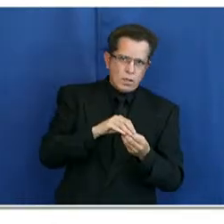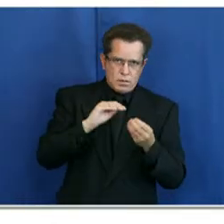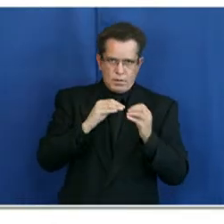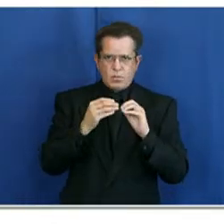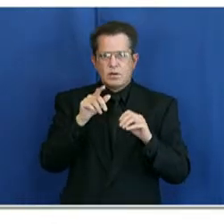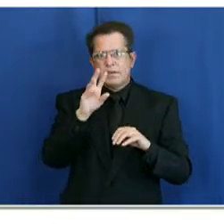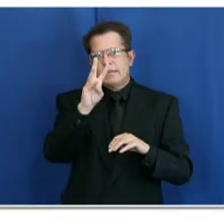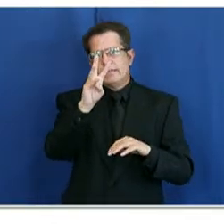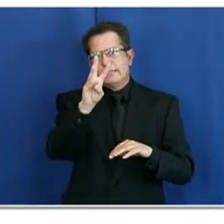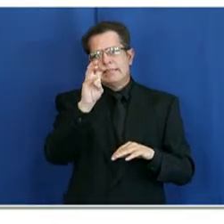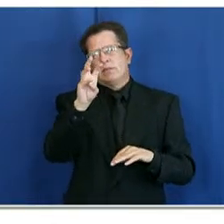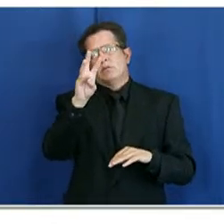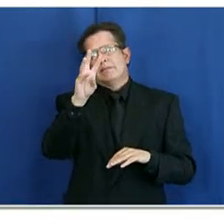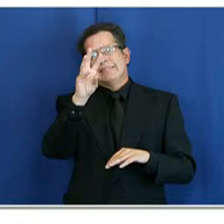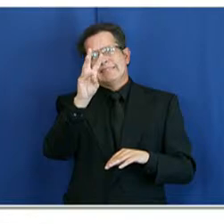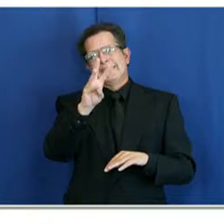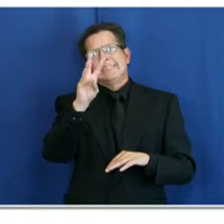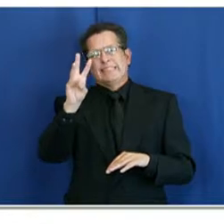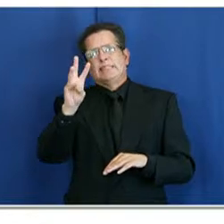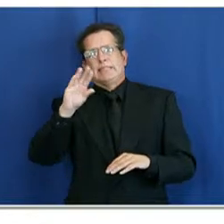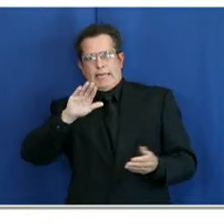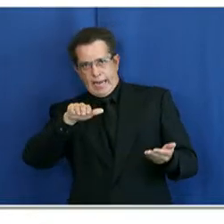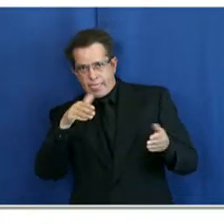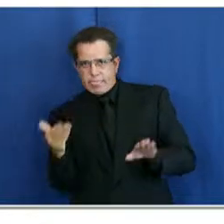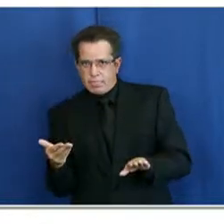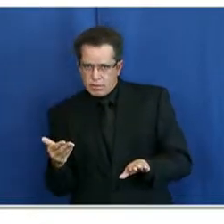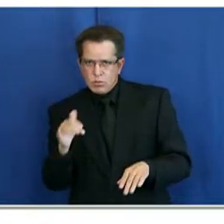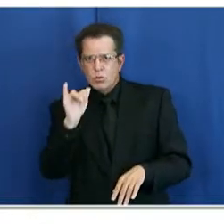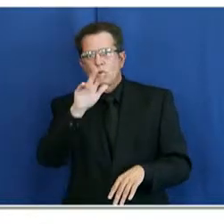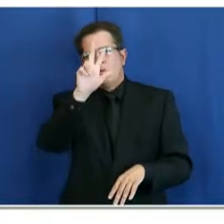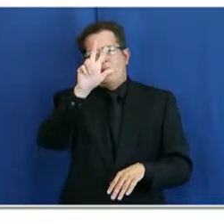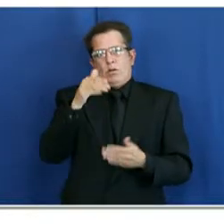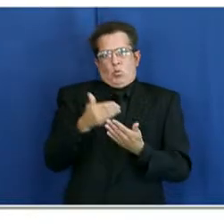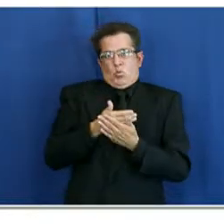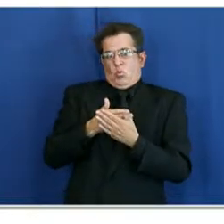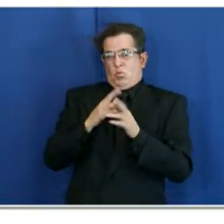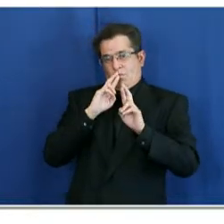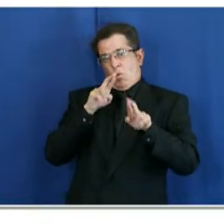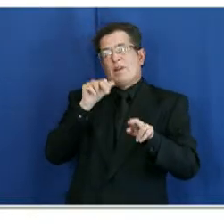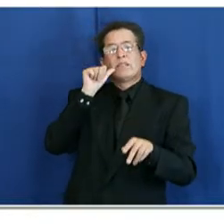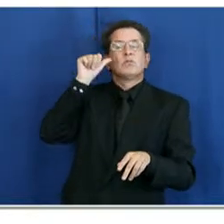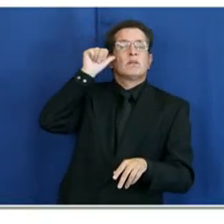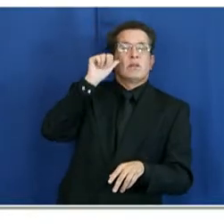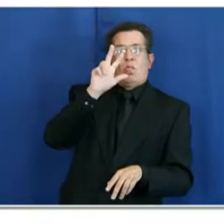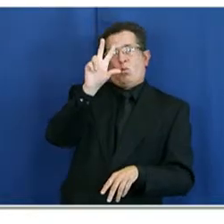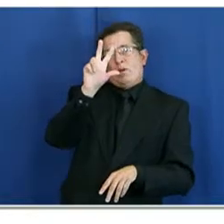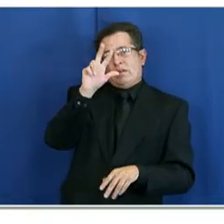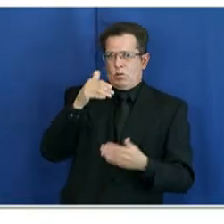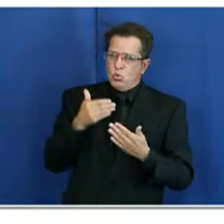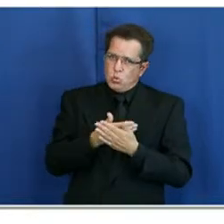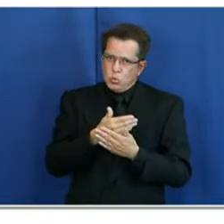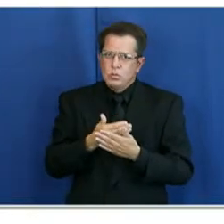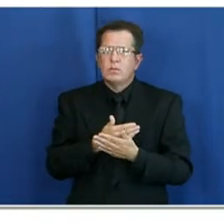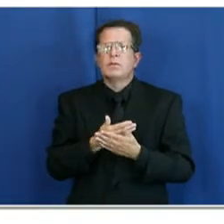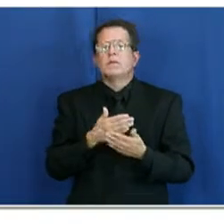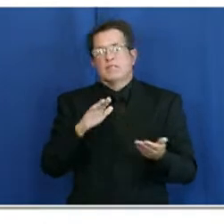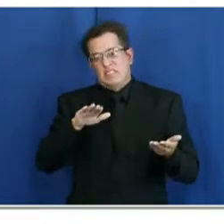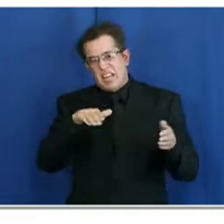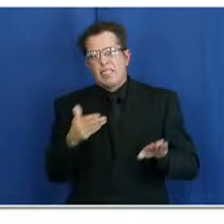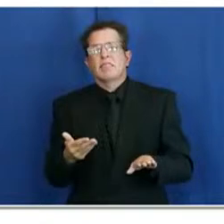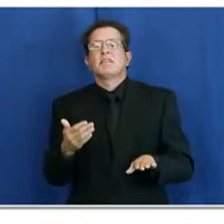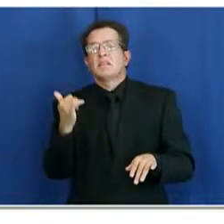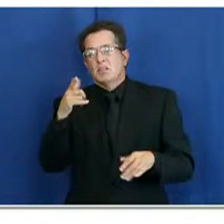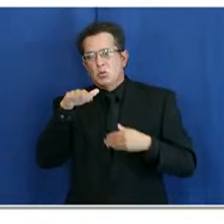includes 666 deaths, 3 new deaths reported since yesterday. And on this next